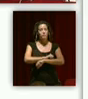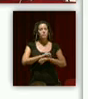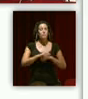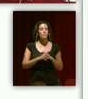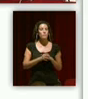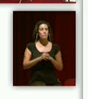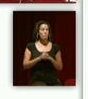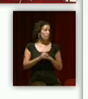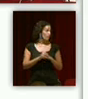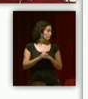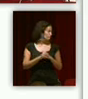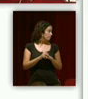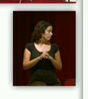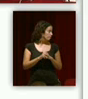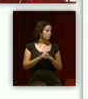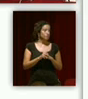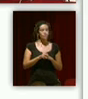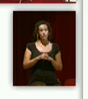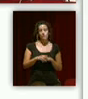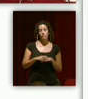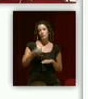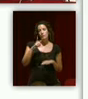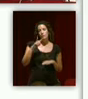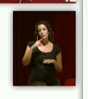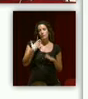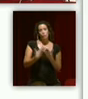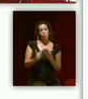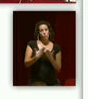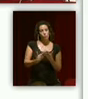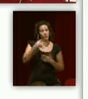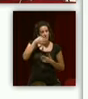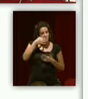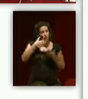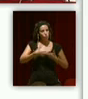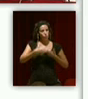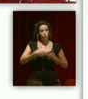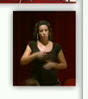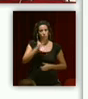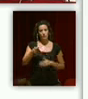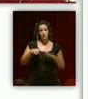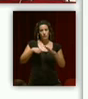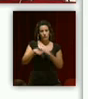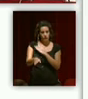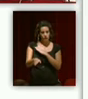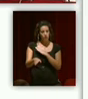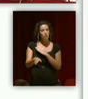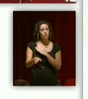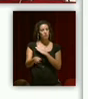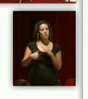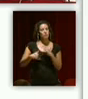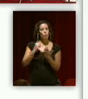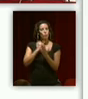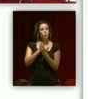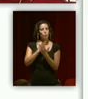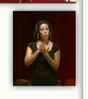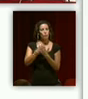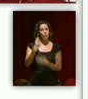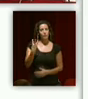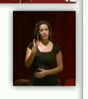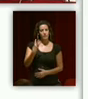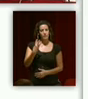Windows computer. And in order to test the functioning and accessibility of use,